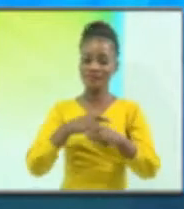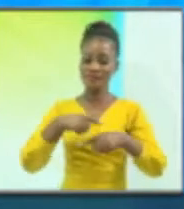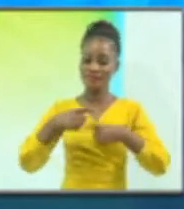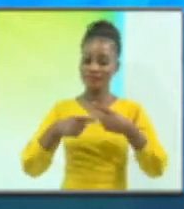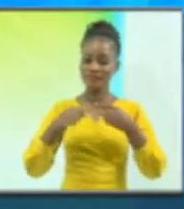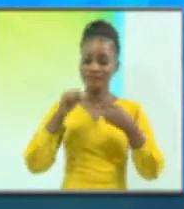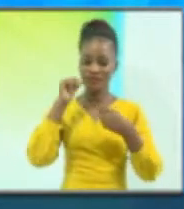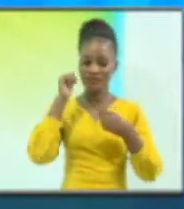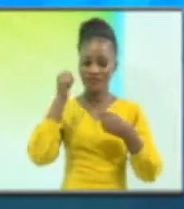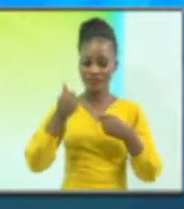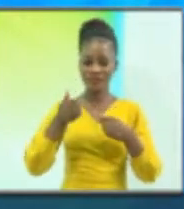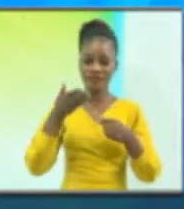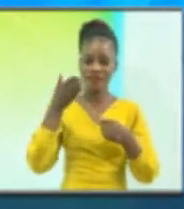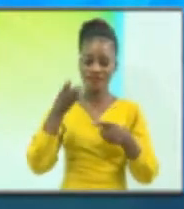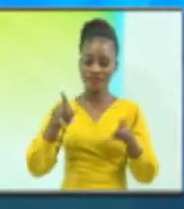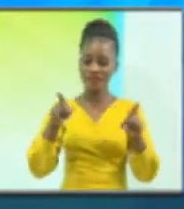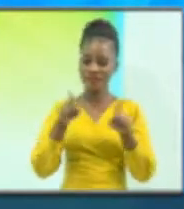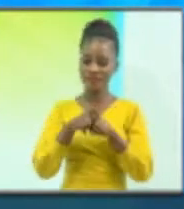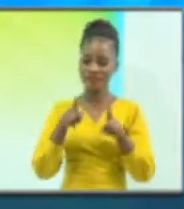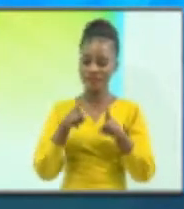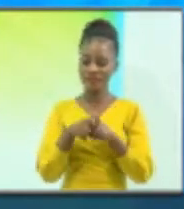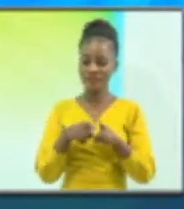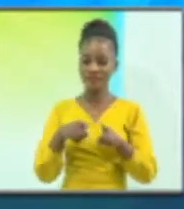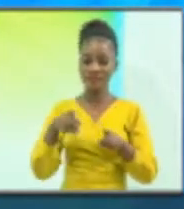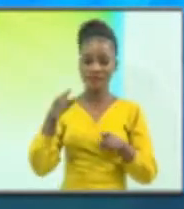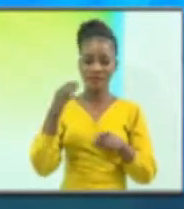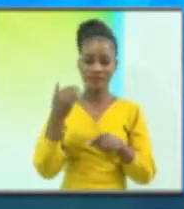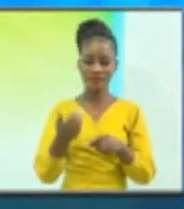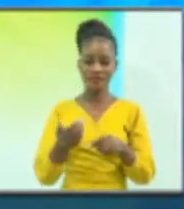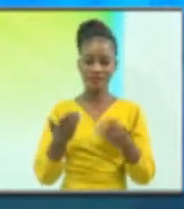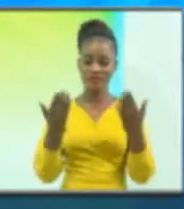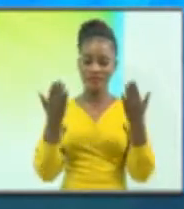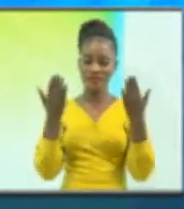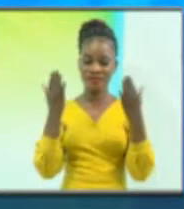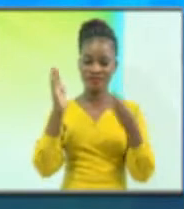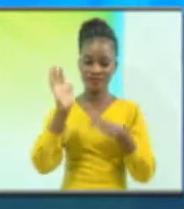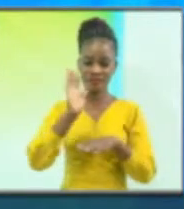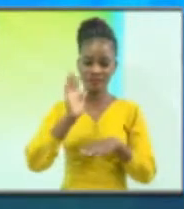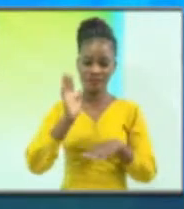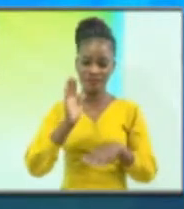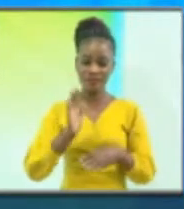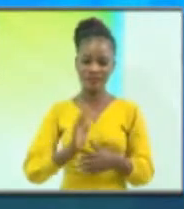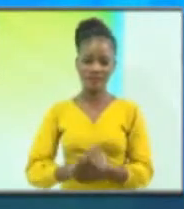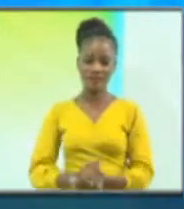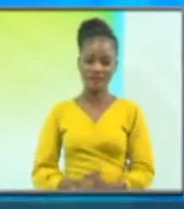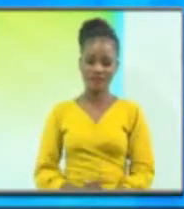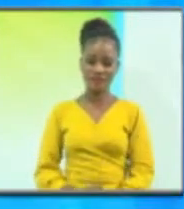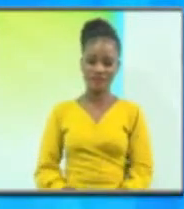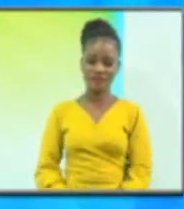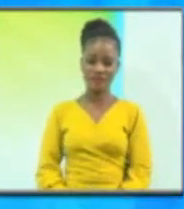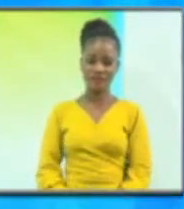surely we shall do it same time tomorrow night. Have a blessed night. Good evening.